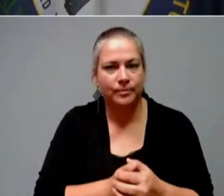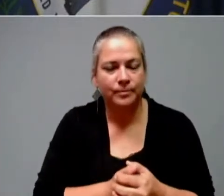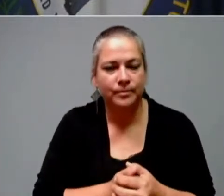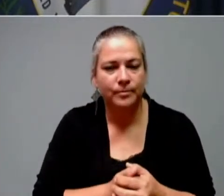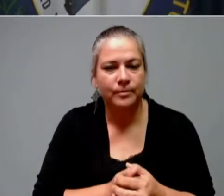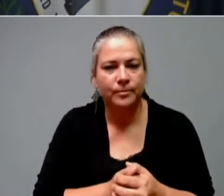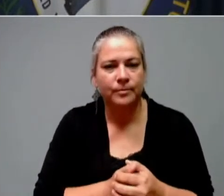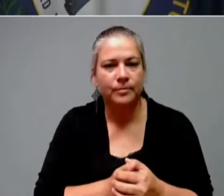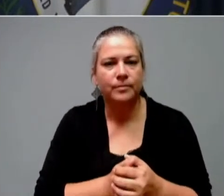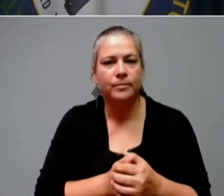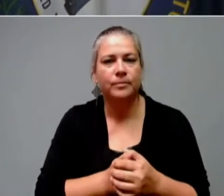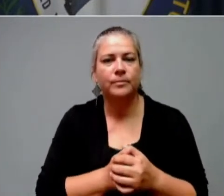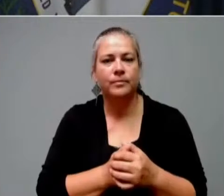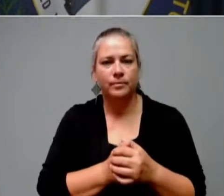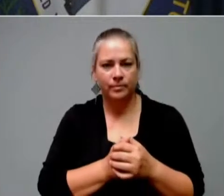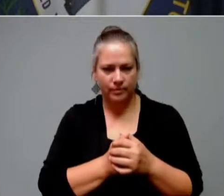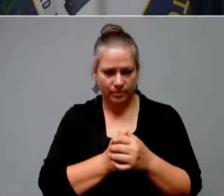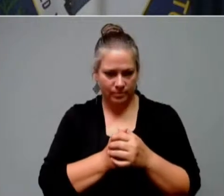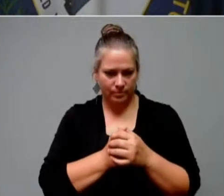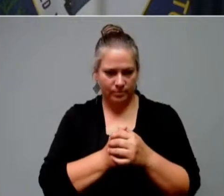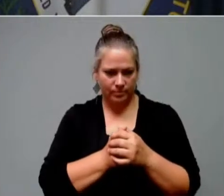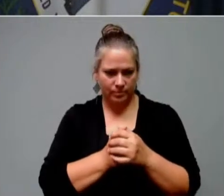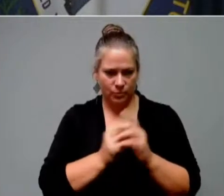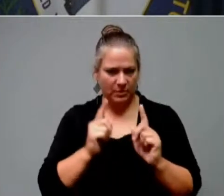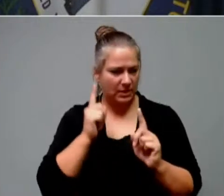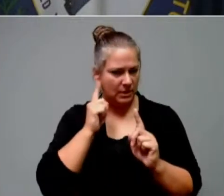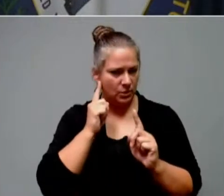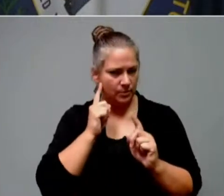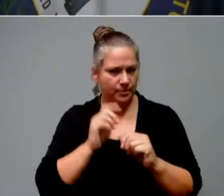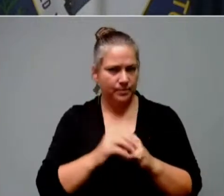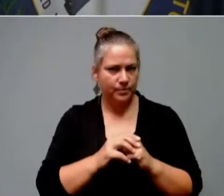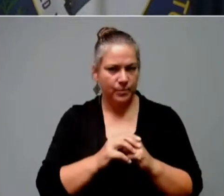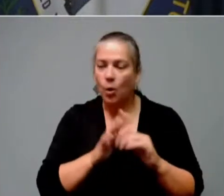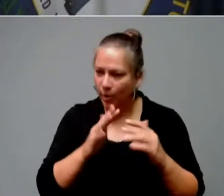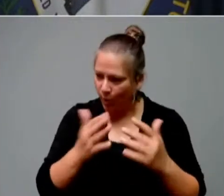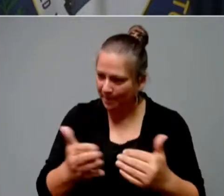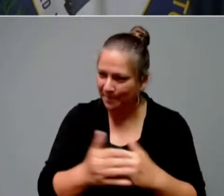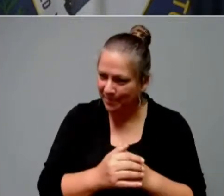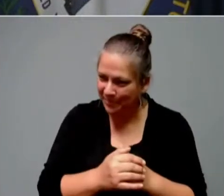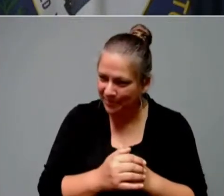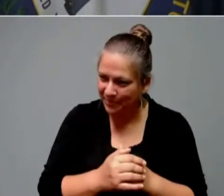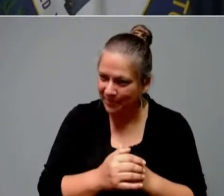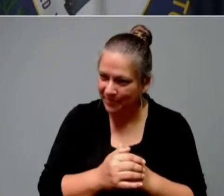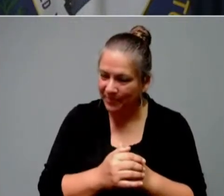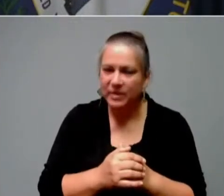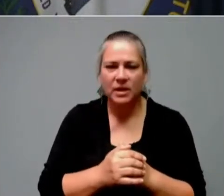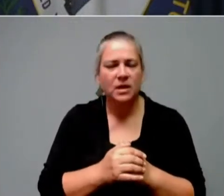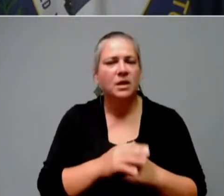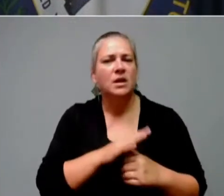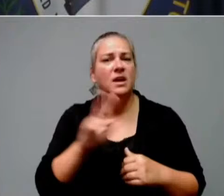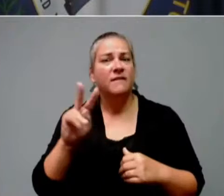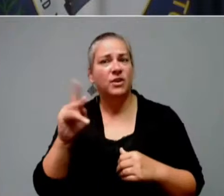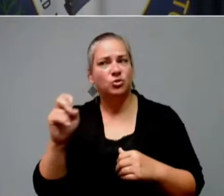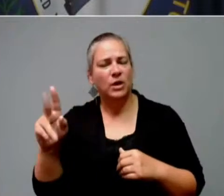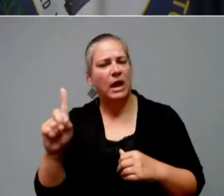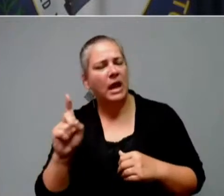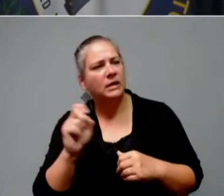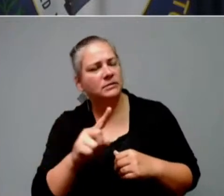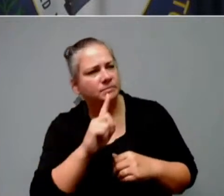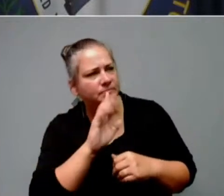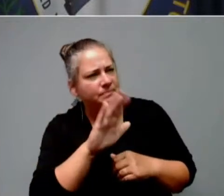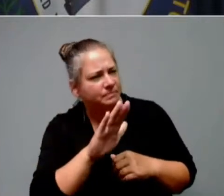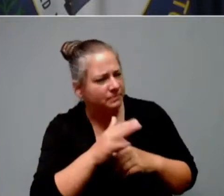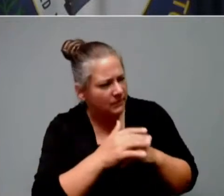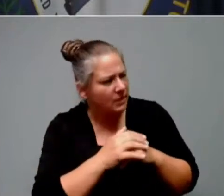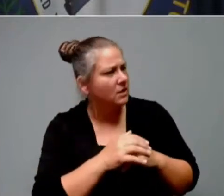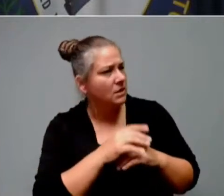field hospitals. There we go. That were put in place. Has there been any consideration to putting those